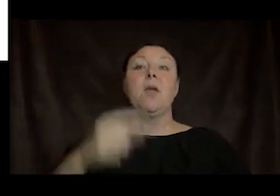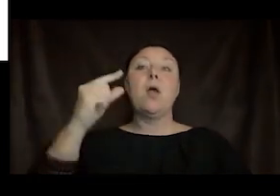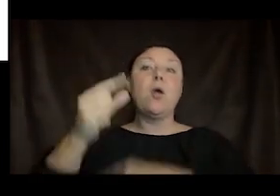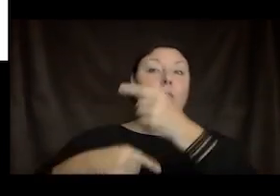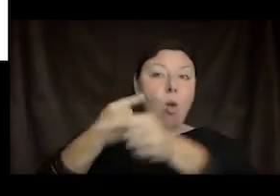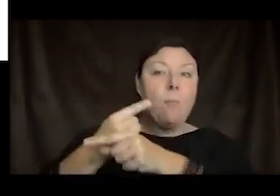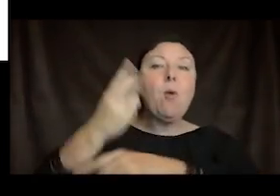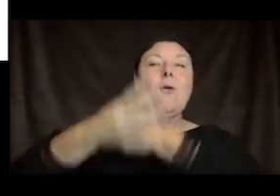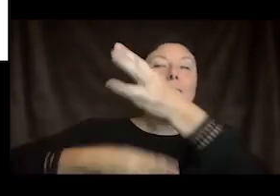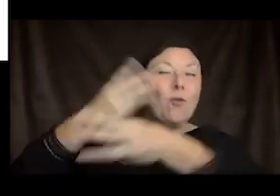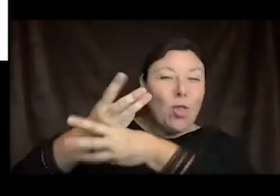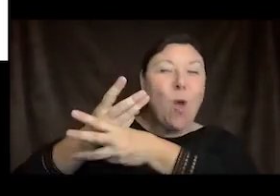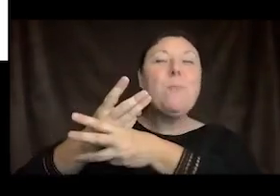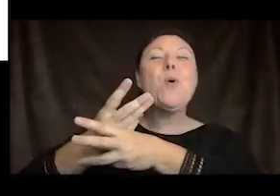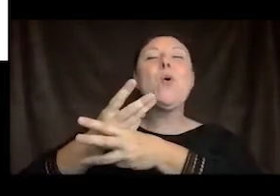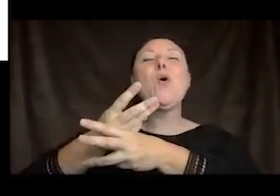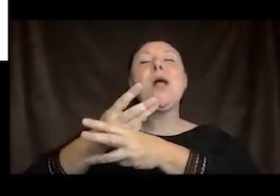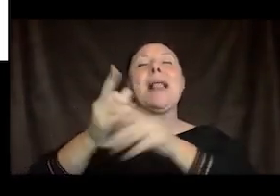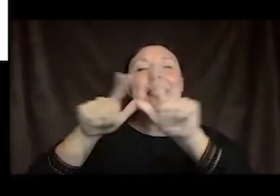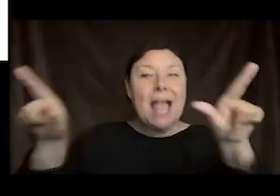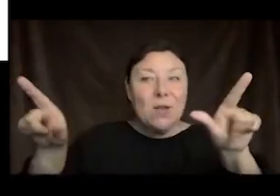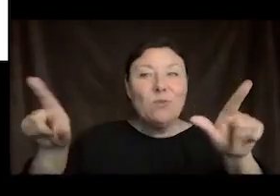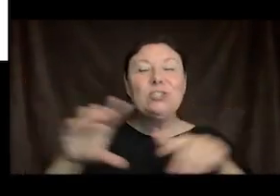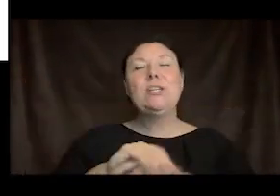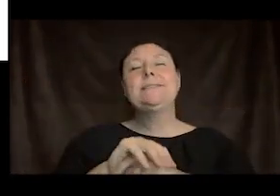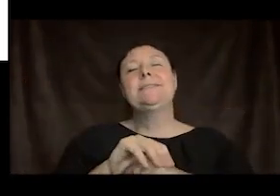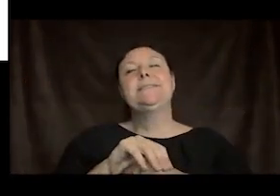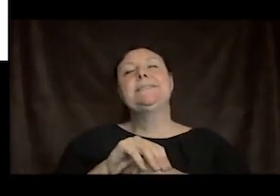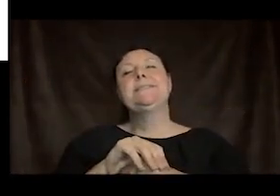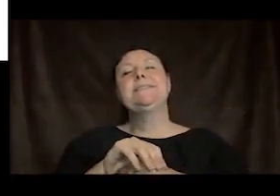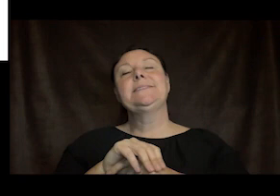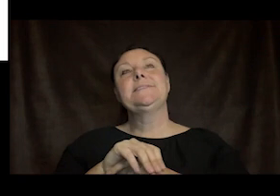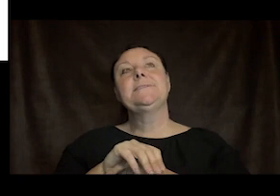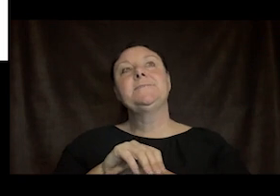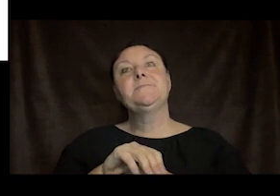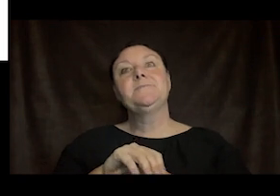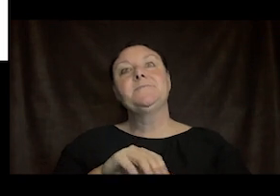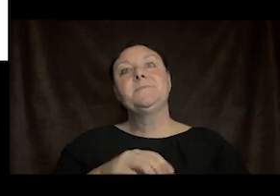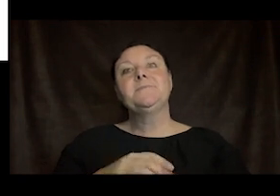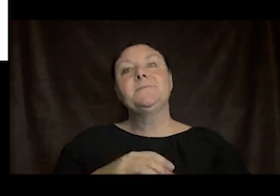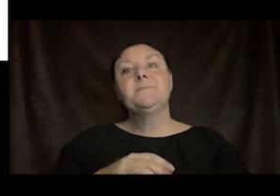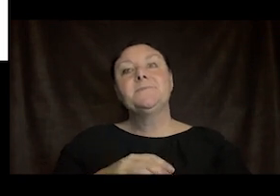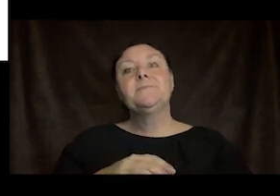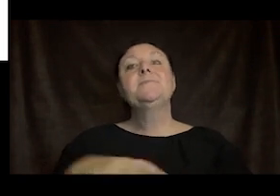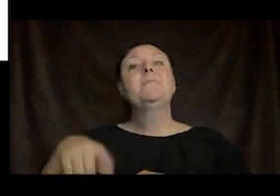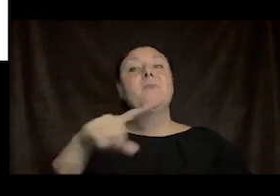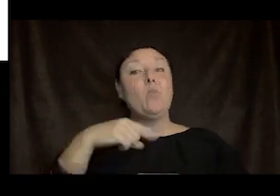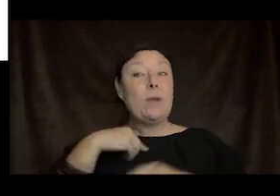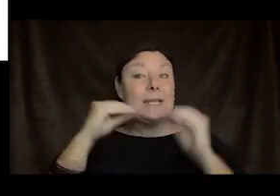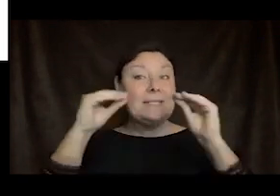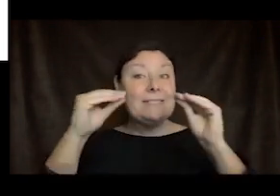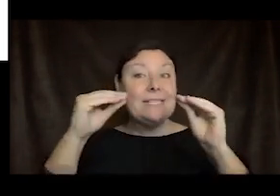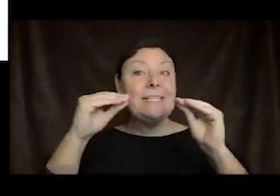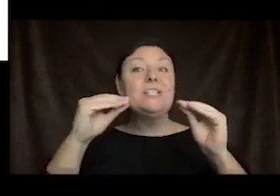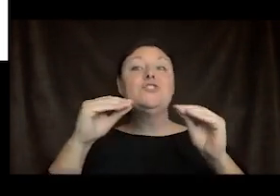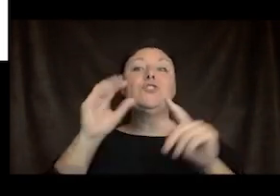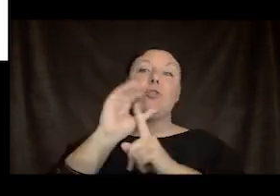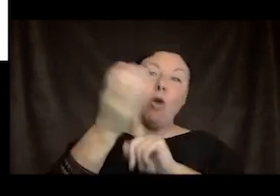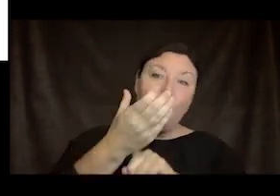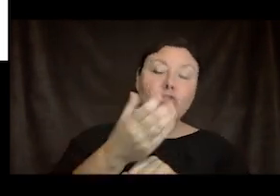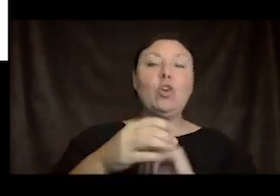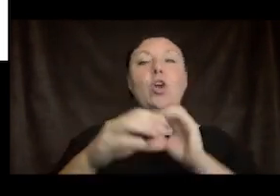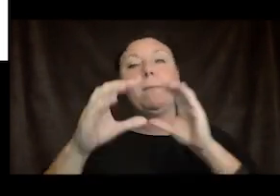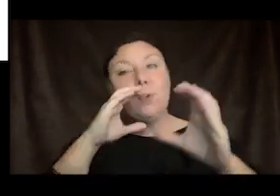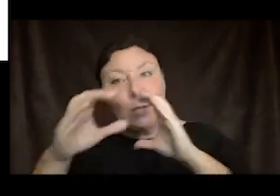or world languages or foreign languages, have a lot of different names. And there is a lot of teaching about culture and intercultural